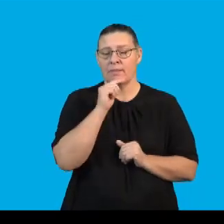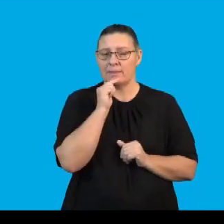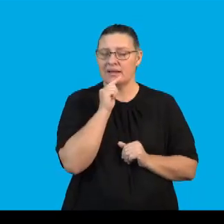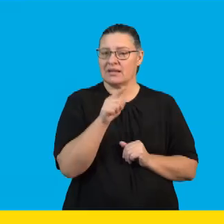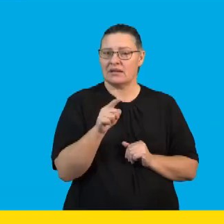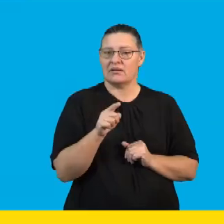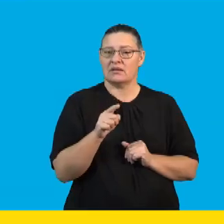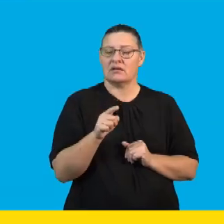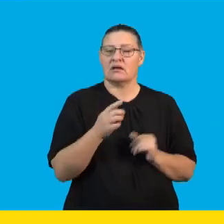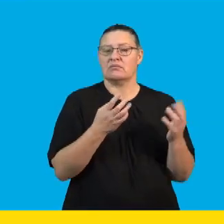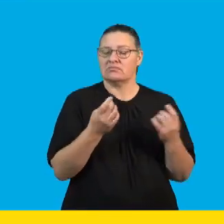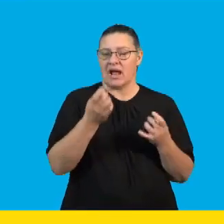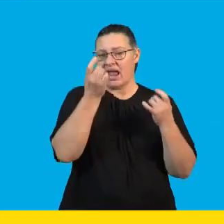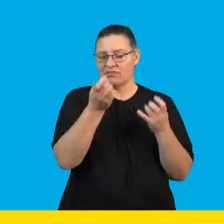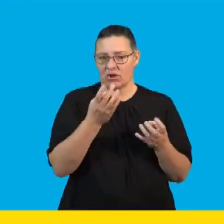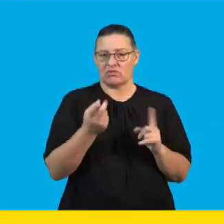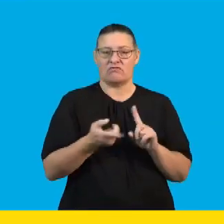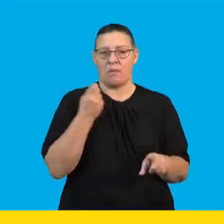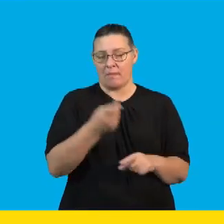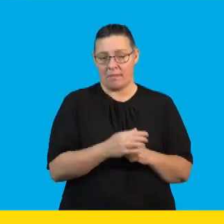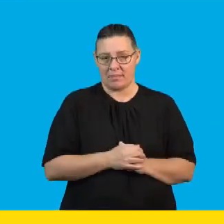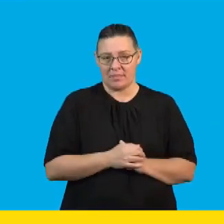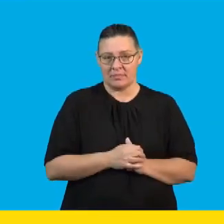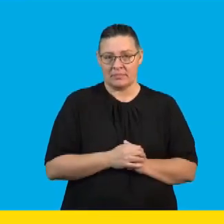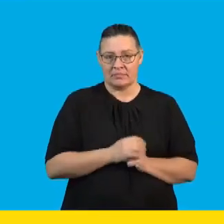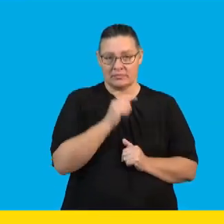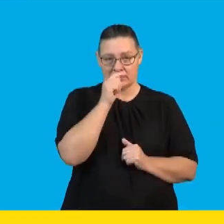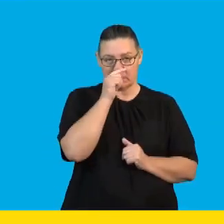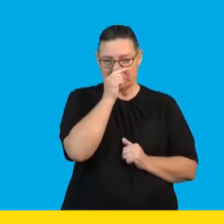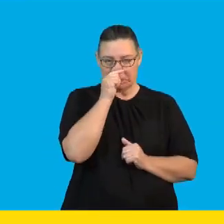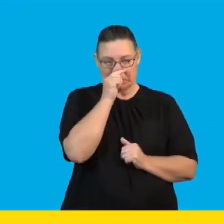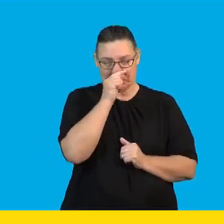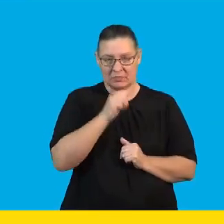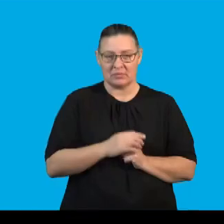your mathematical numerical information is coming through.